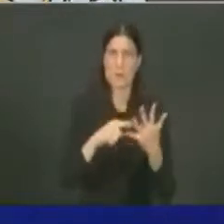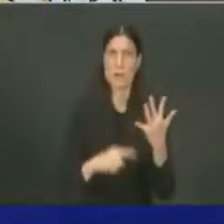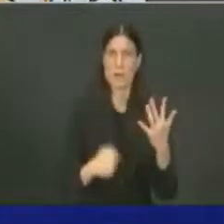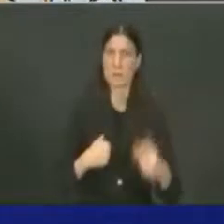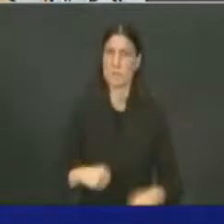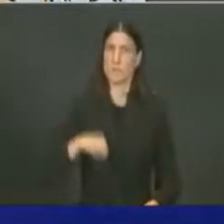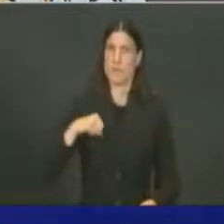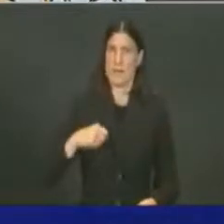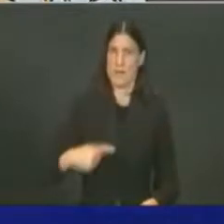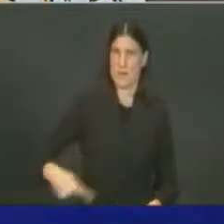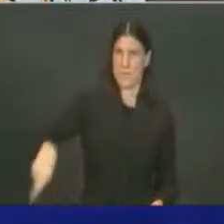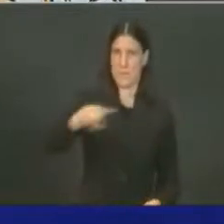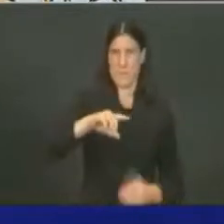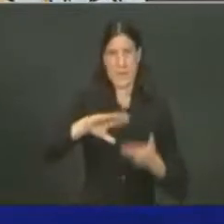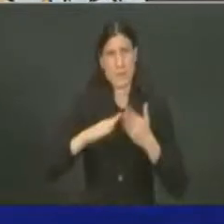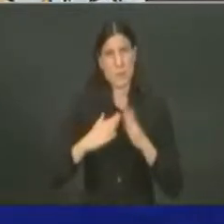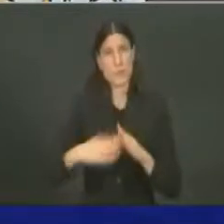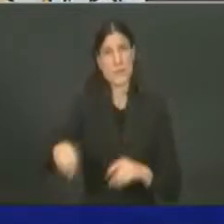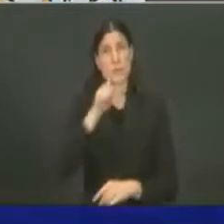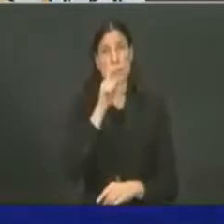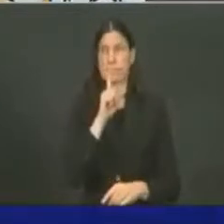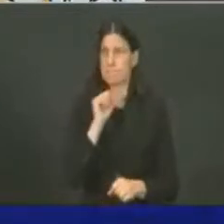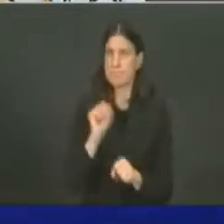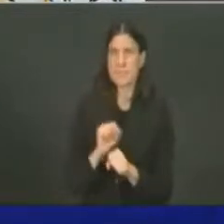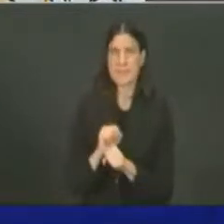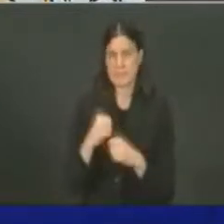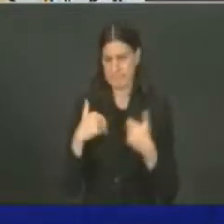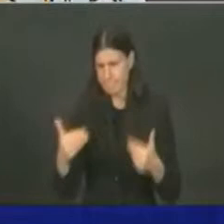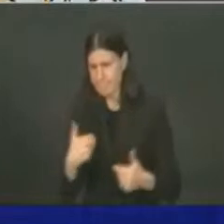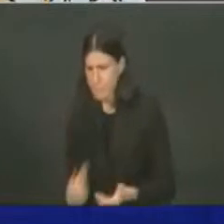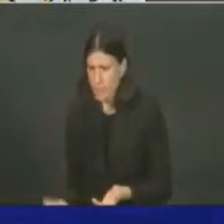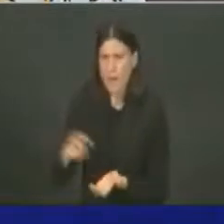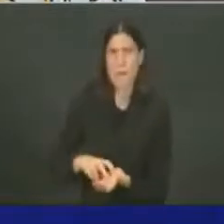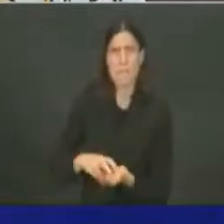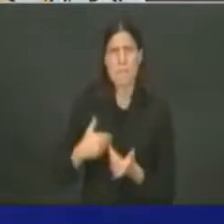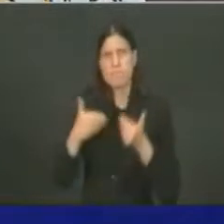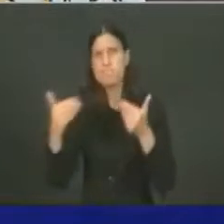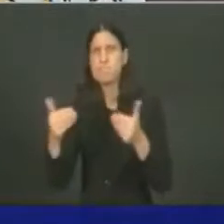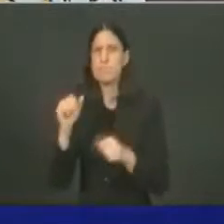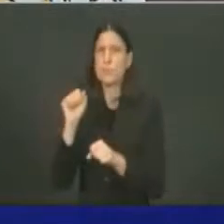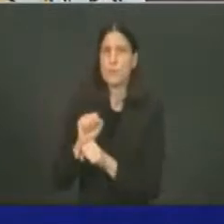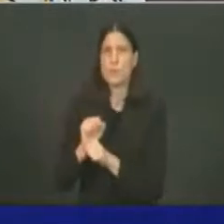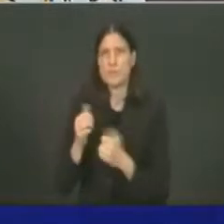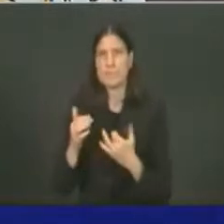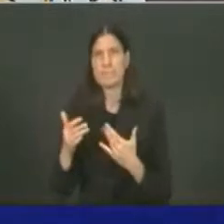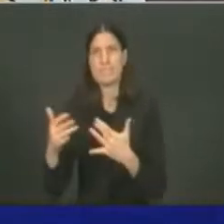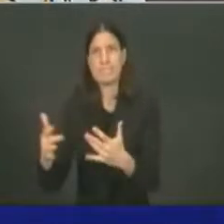up, get trained, some of you mid-career, mid-crisis, and get a job.